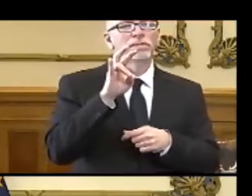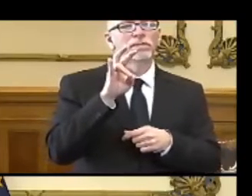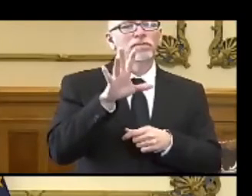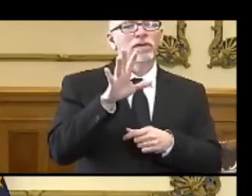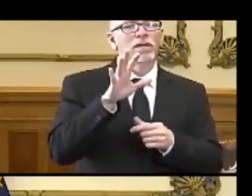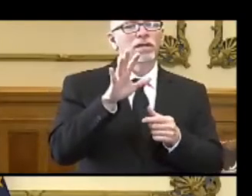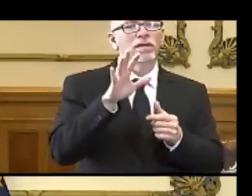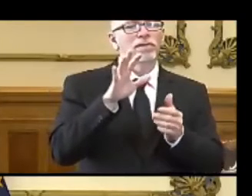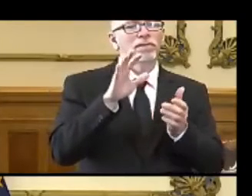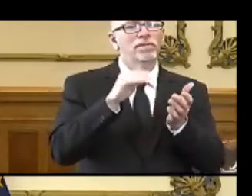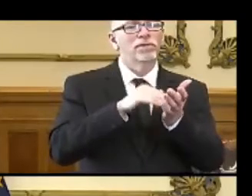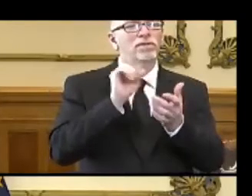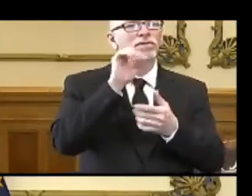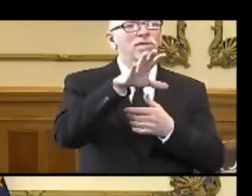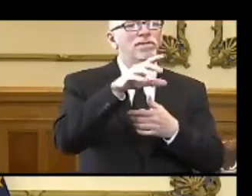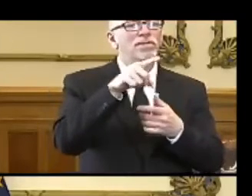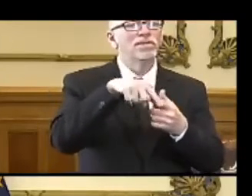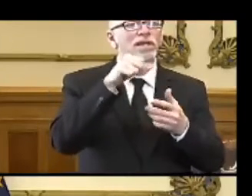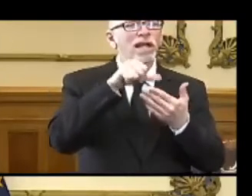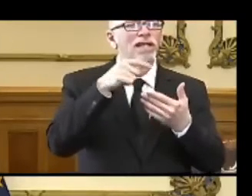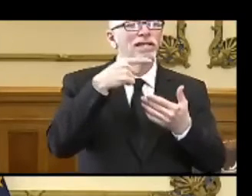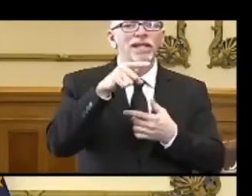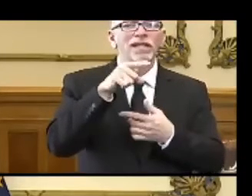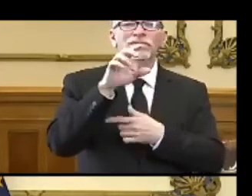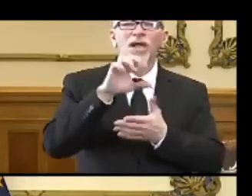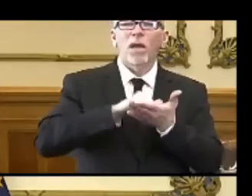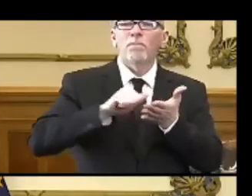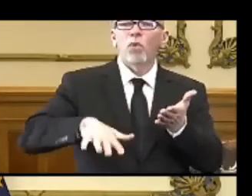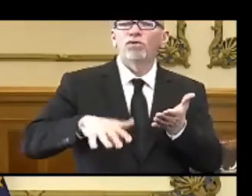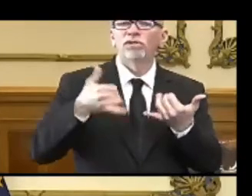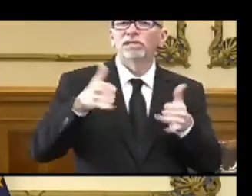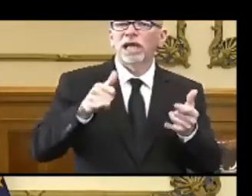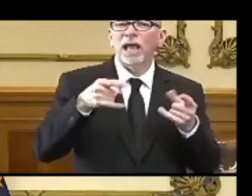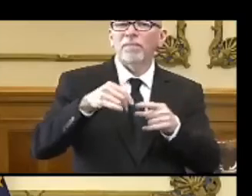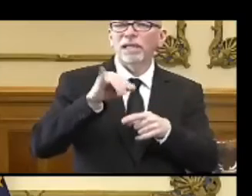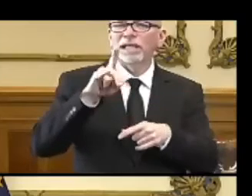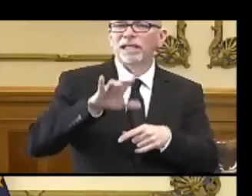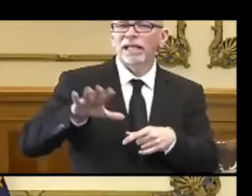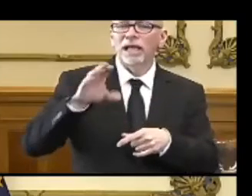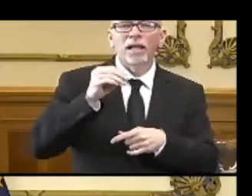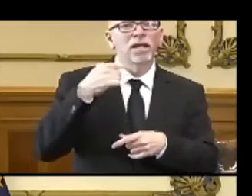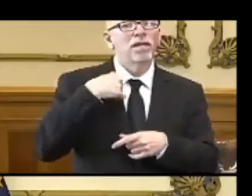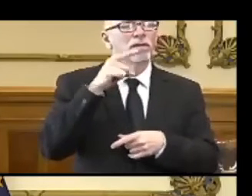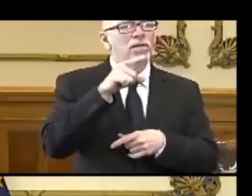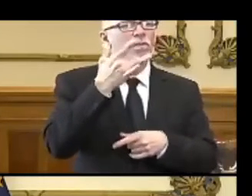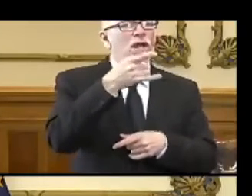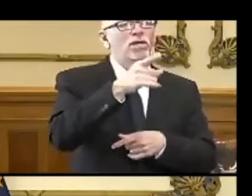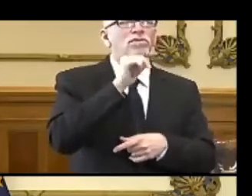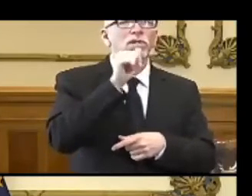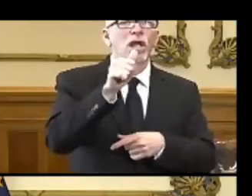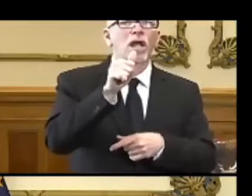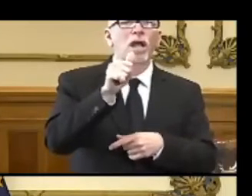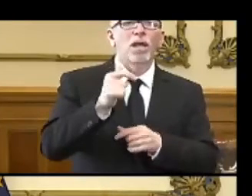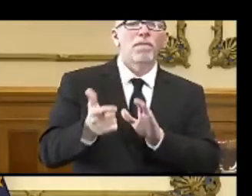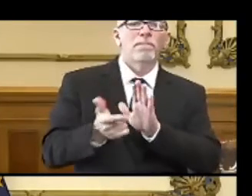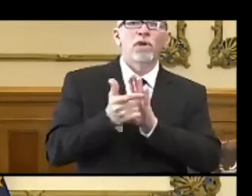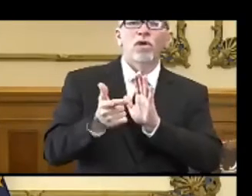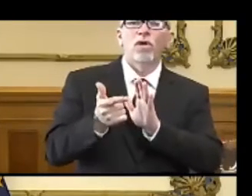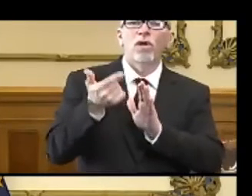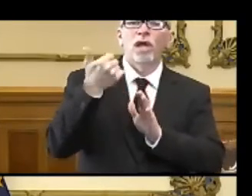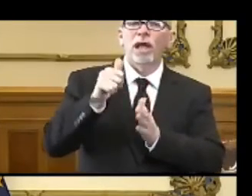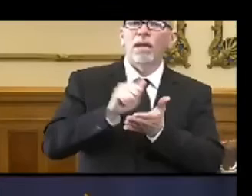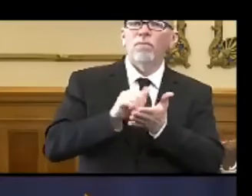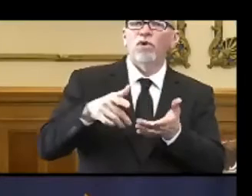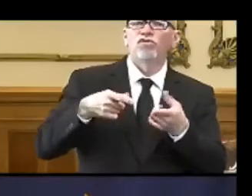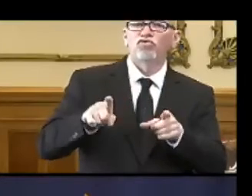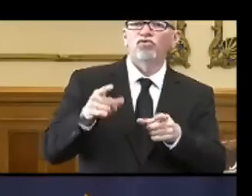about abortions still happening in Indiana. And I wanted to know, why have you not definitively barred abortions during